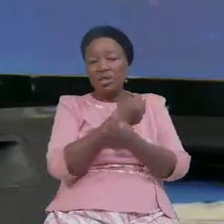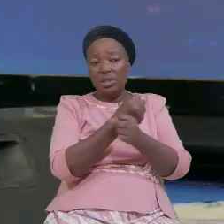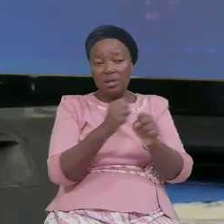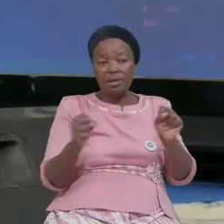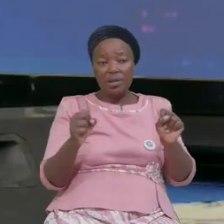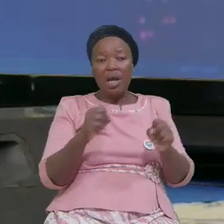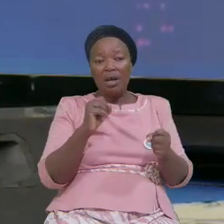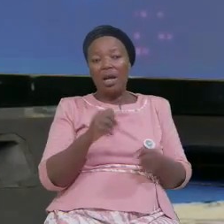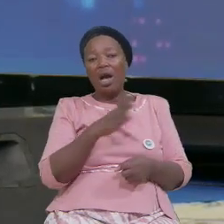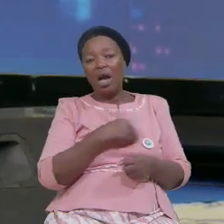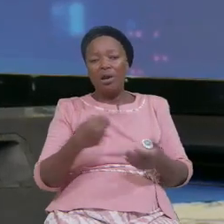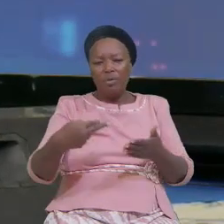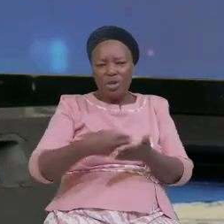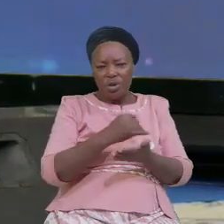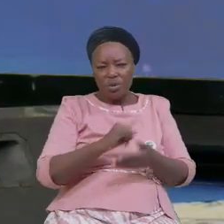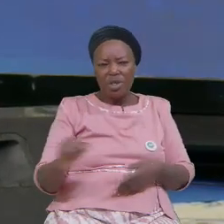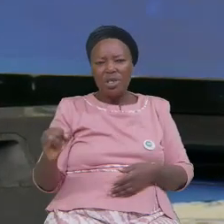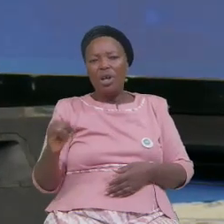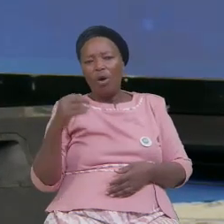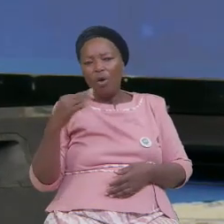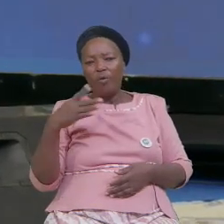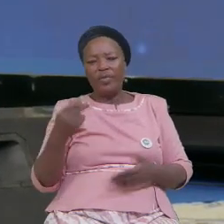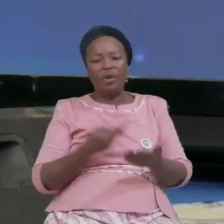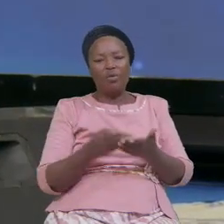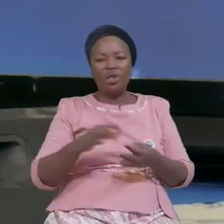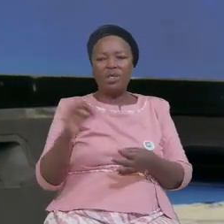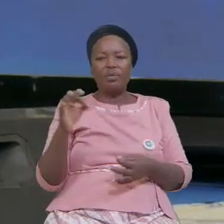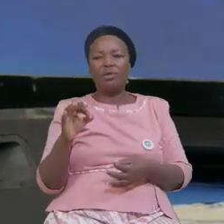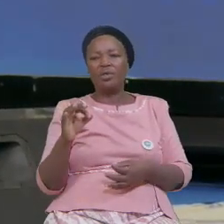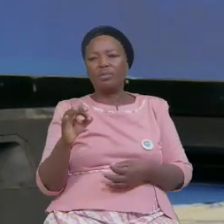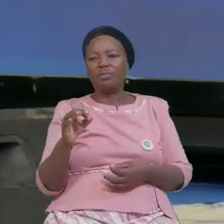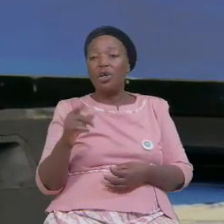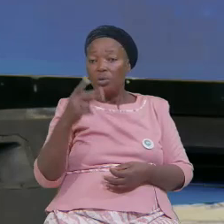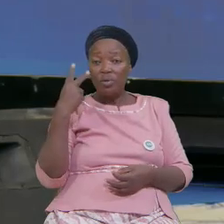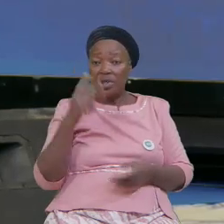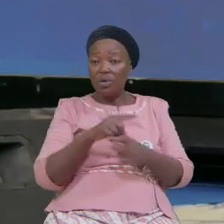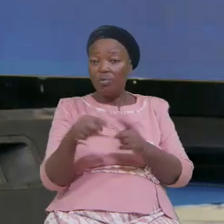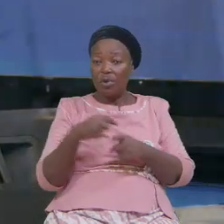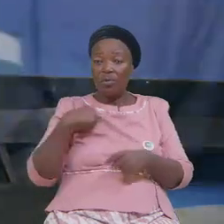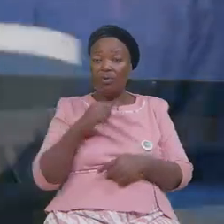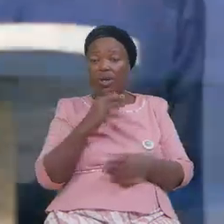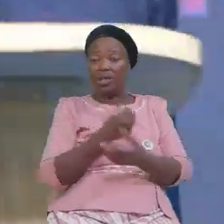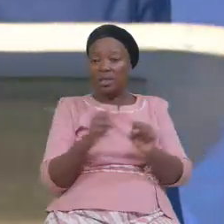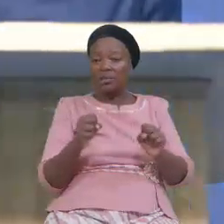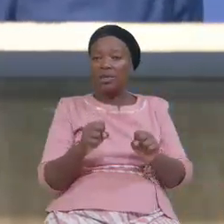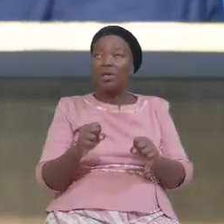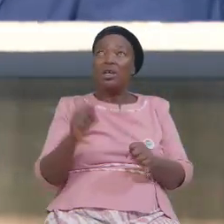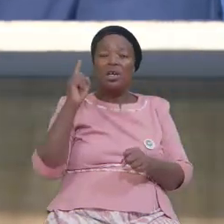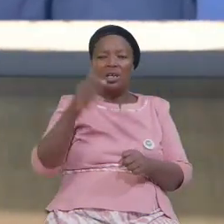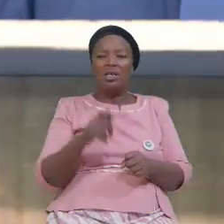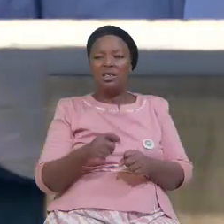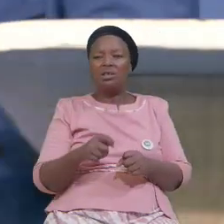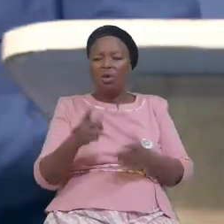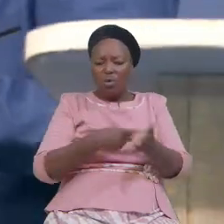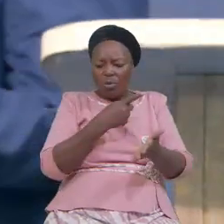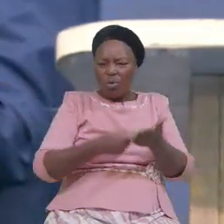and renewing of the Holy Ghost. You see, when we are saved, he refashions our